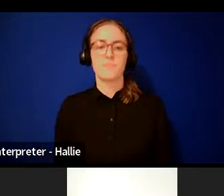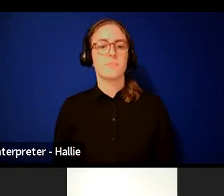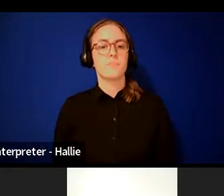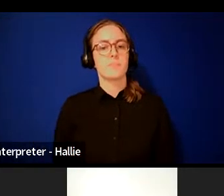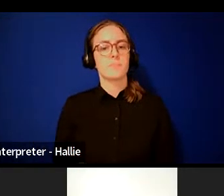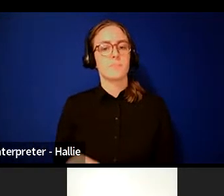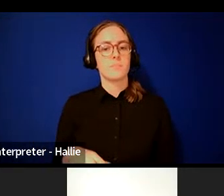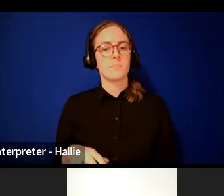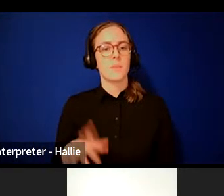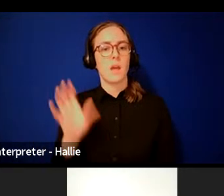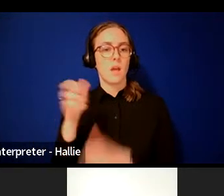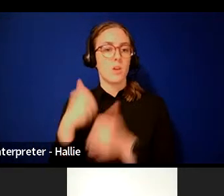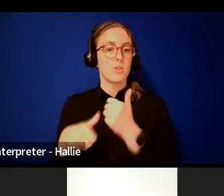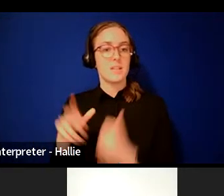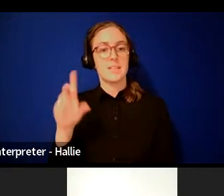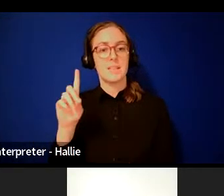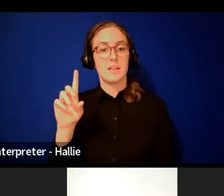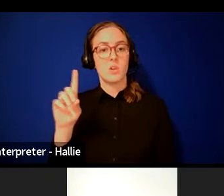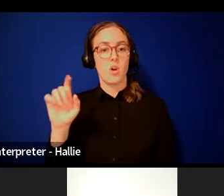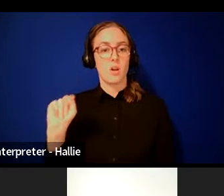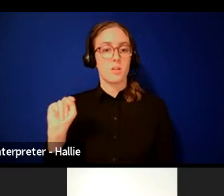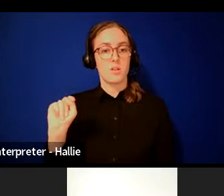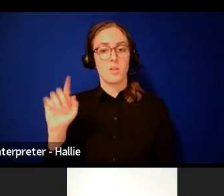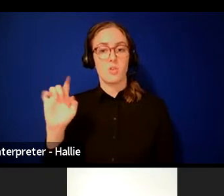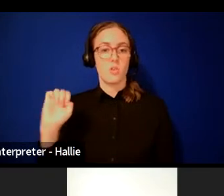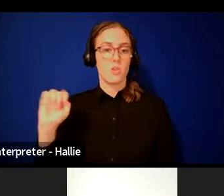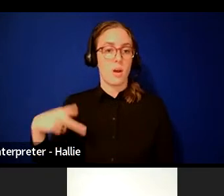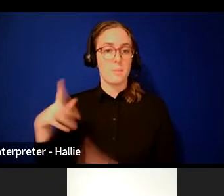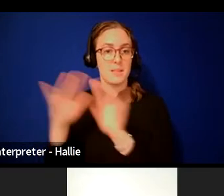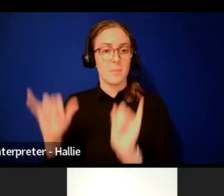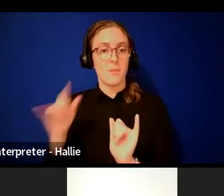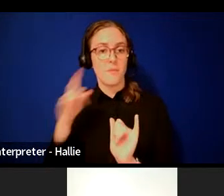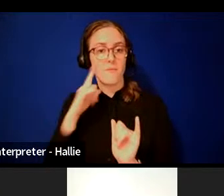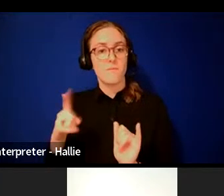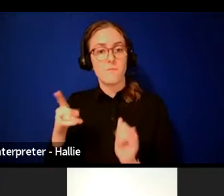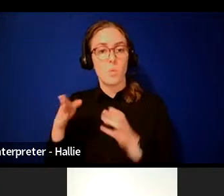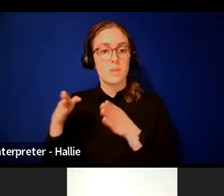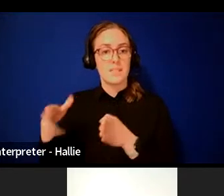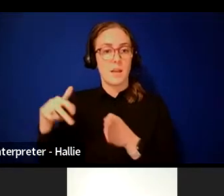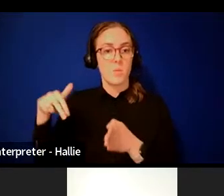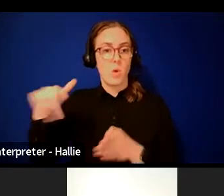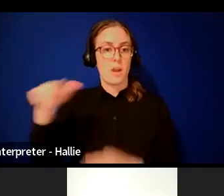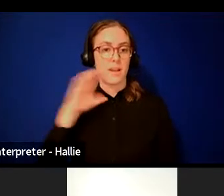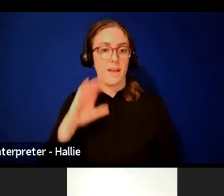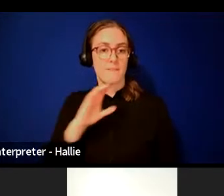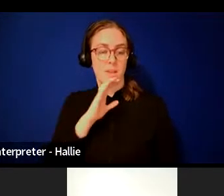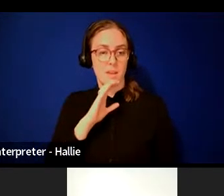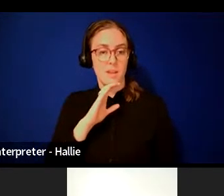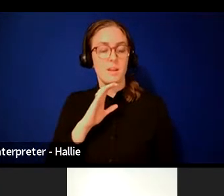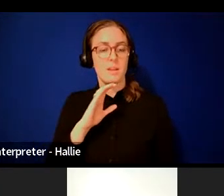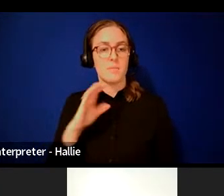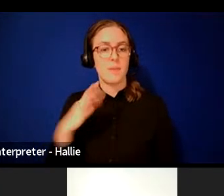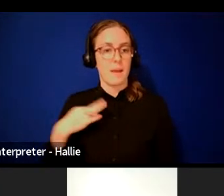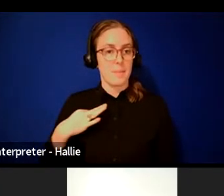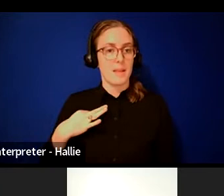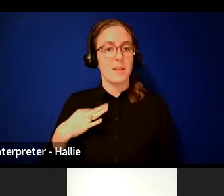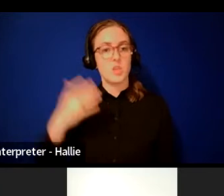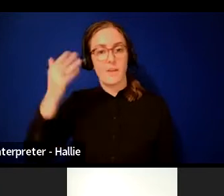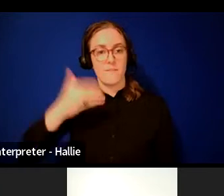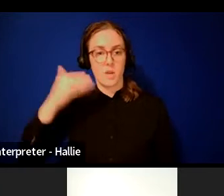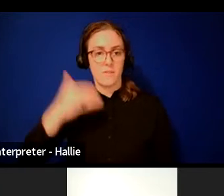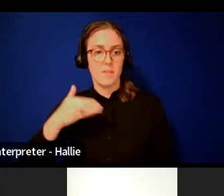under the DDOT top system. It is for a sidewalk cafe application in front of